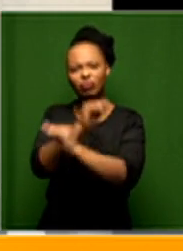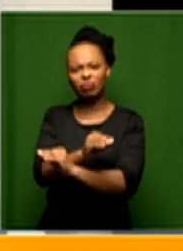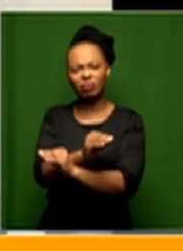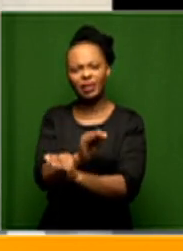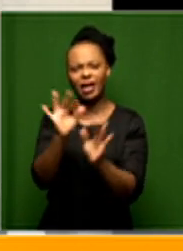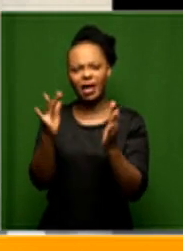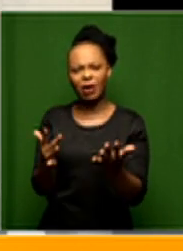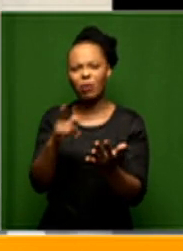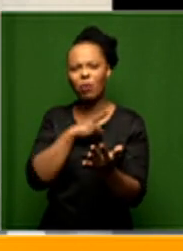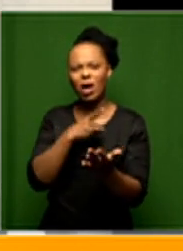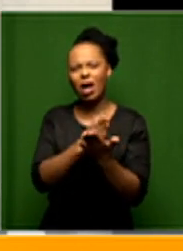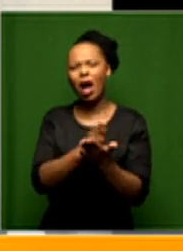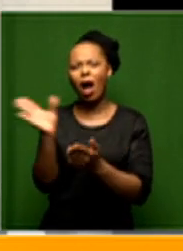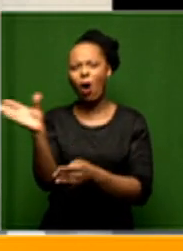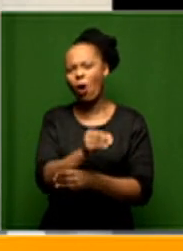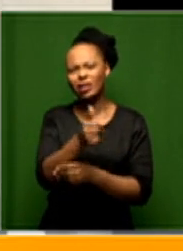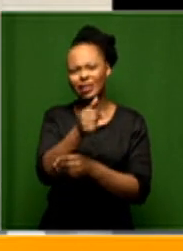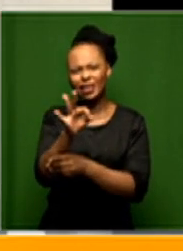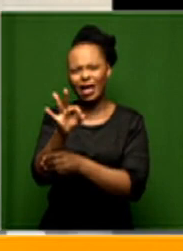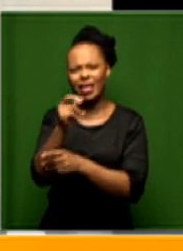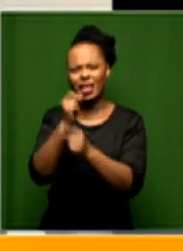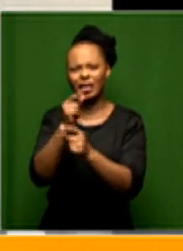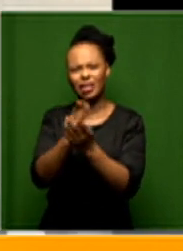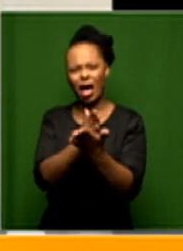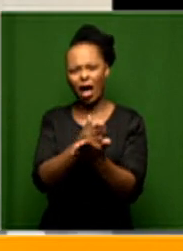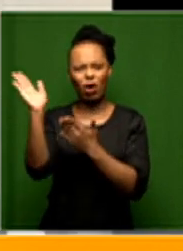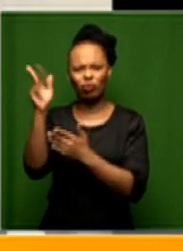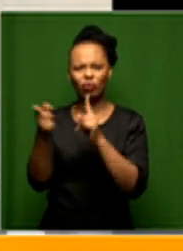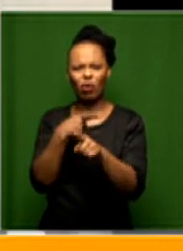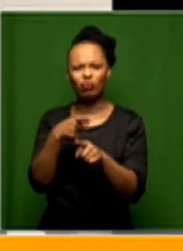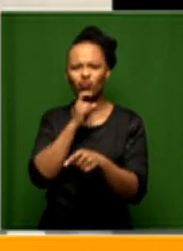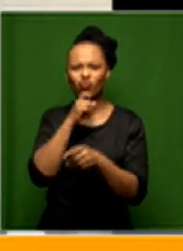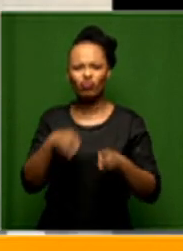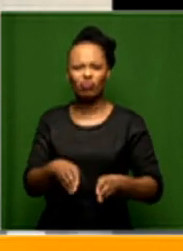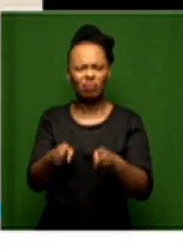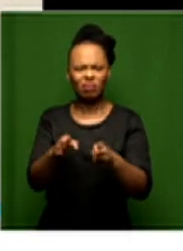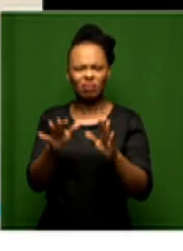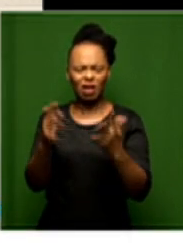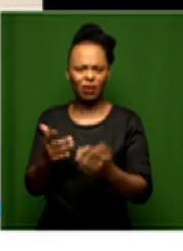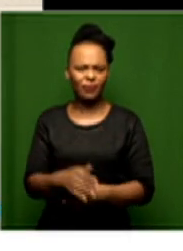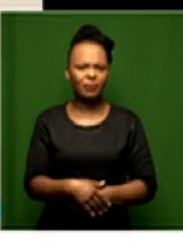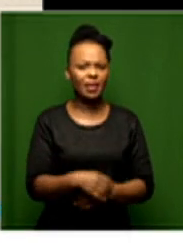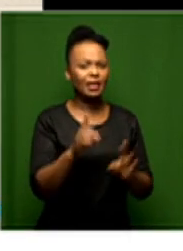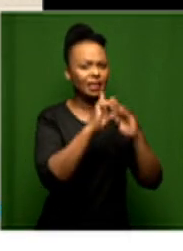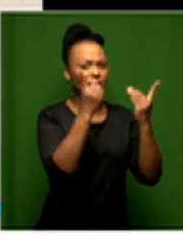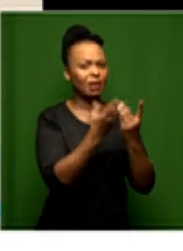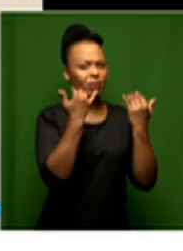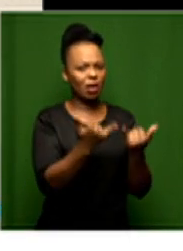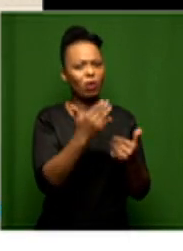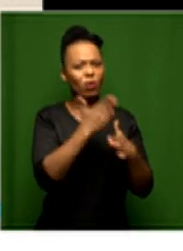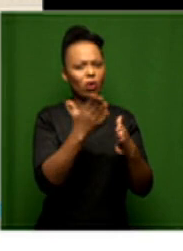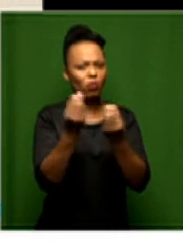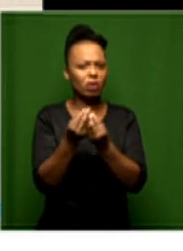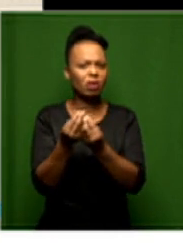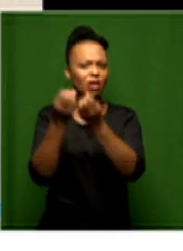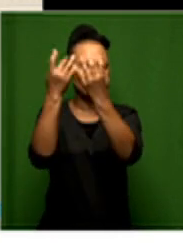take all of these taxis off the road? So this is the pleasure, I think, that we have as the department working with Treasury as